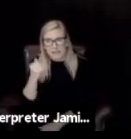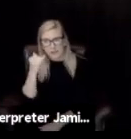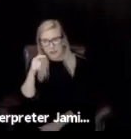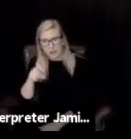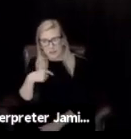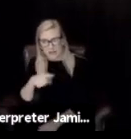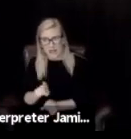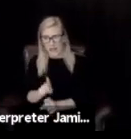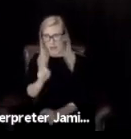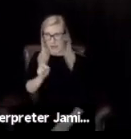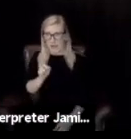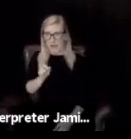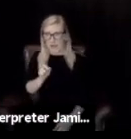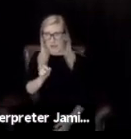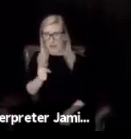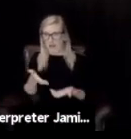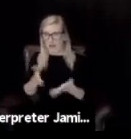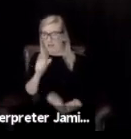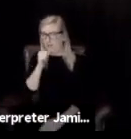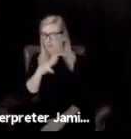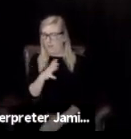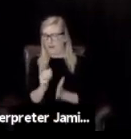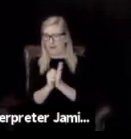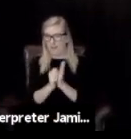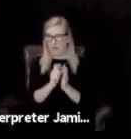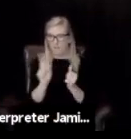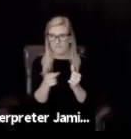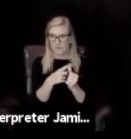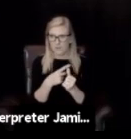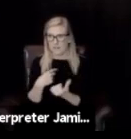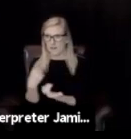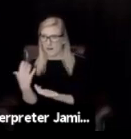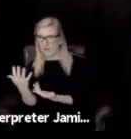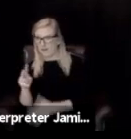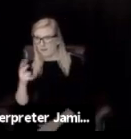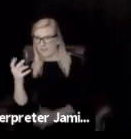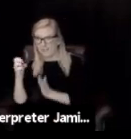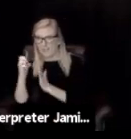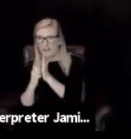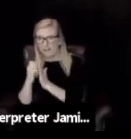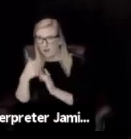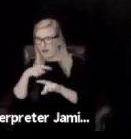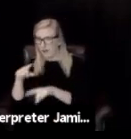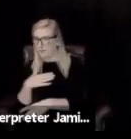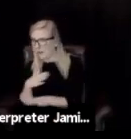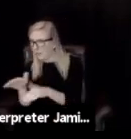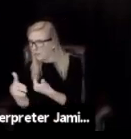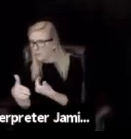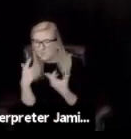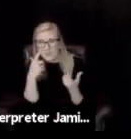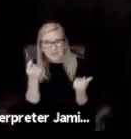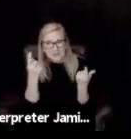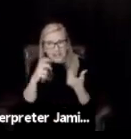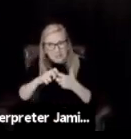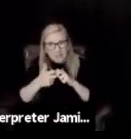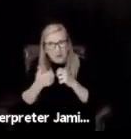on the elevator at all? Let her go to her room. I wait till the elevator totally lets her off and I go. See those problems?